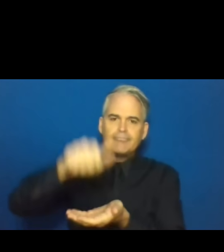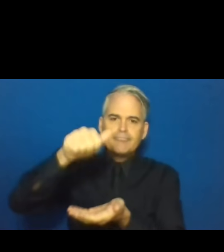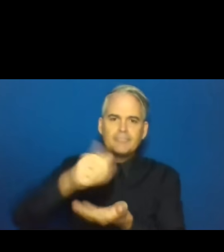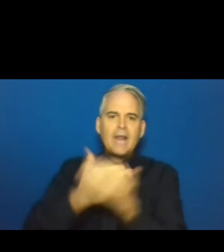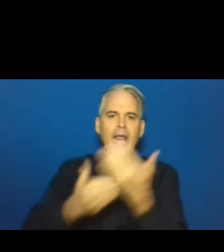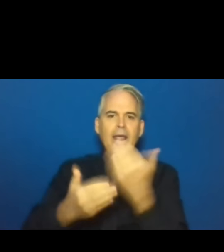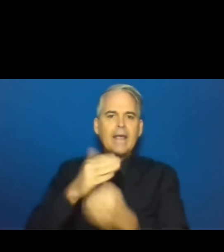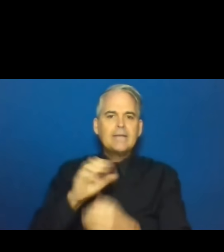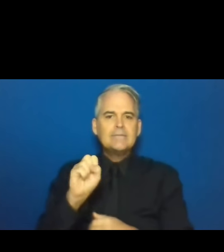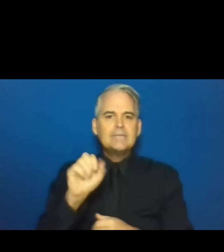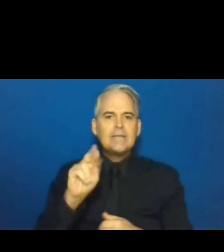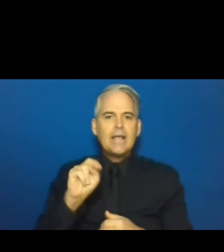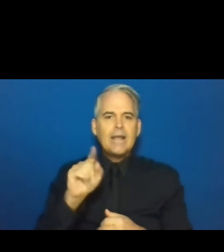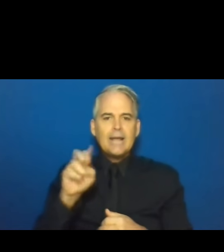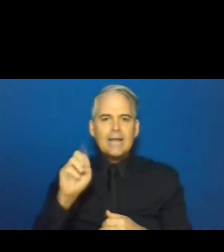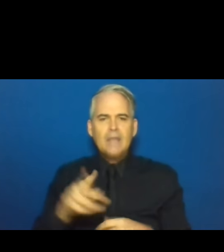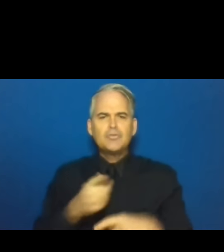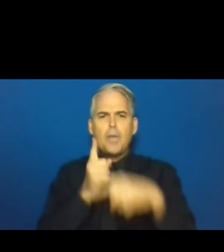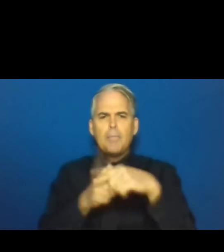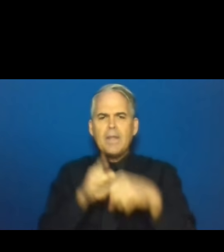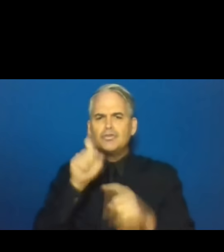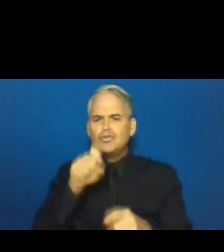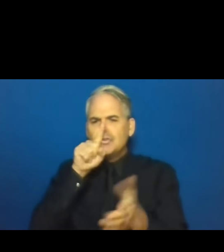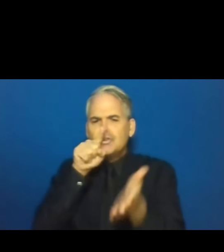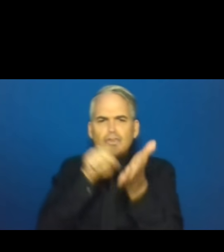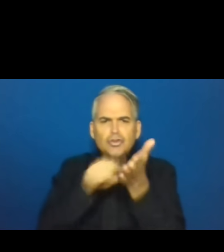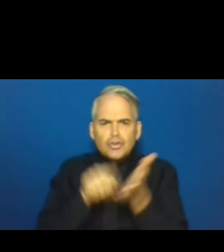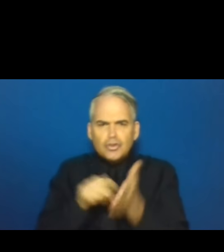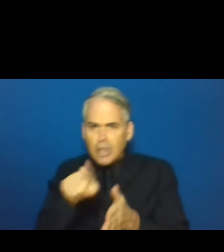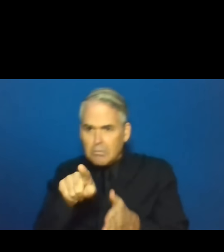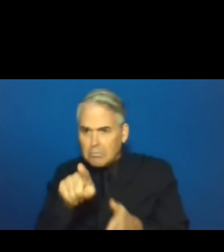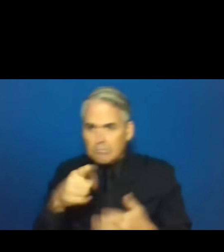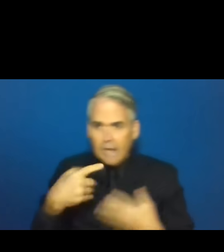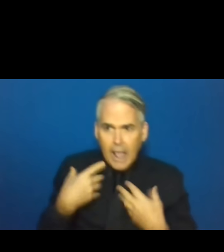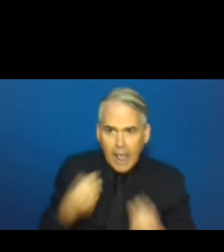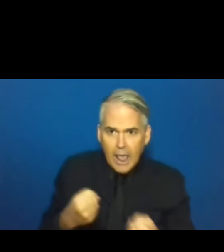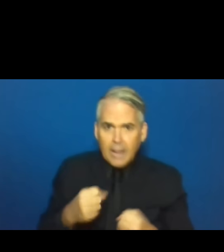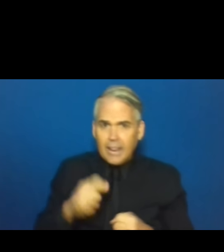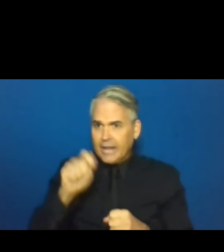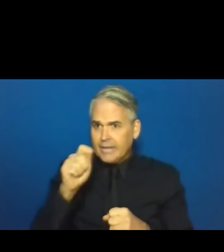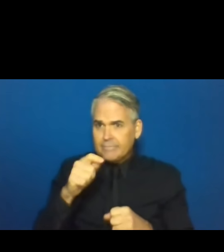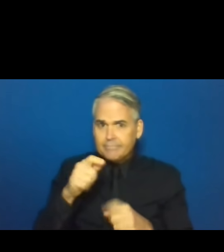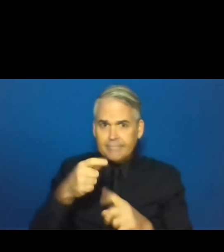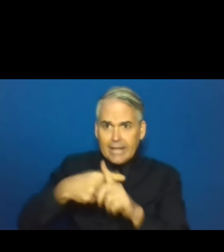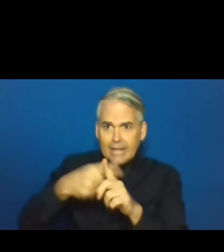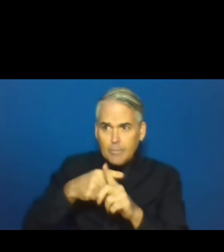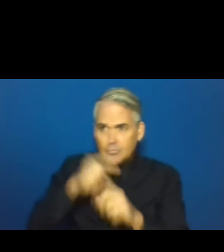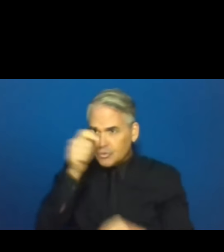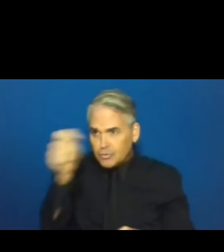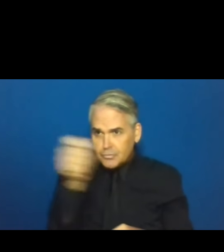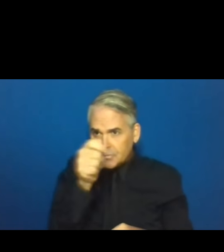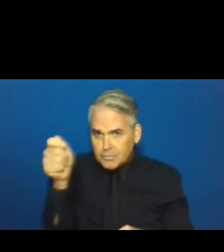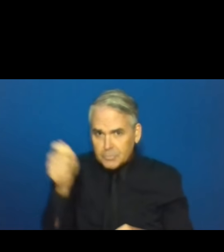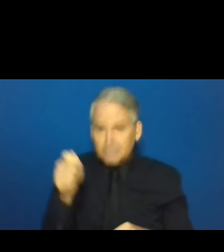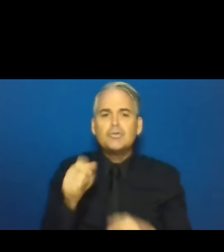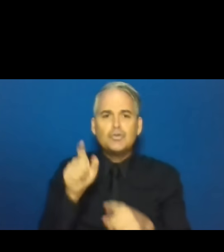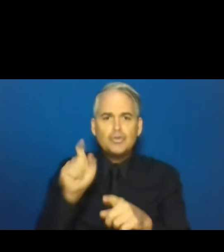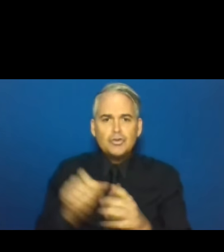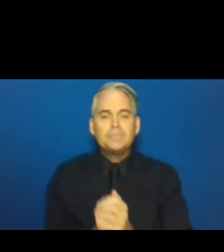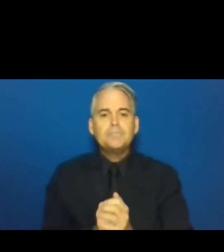screenings and/or temperature checks. For restaurants and bars that serve food,